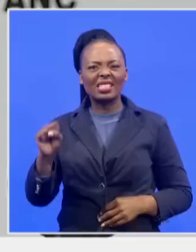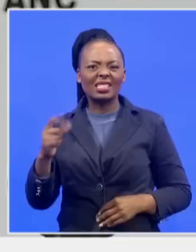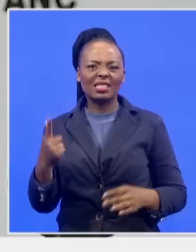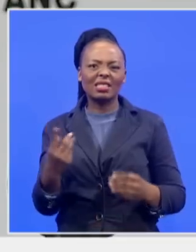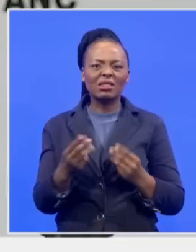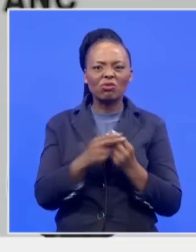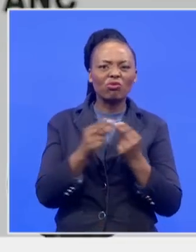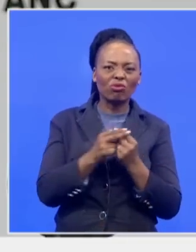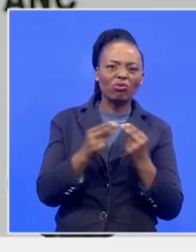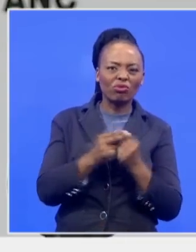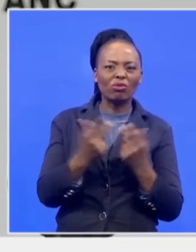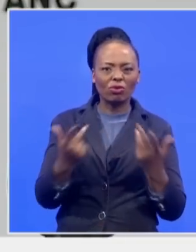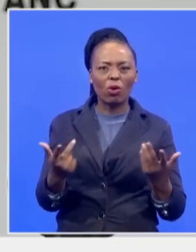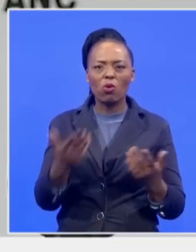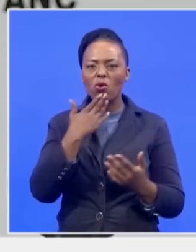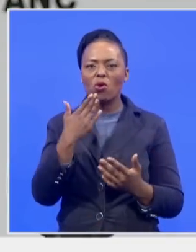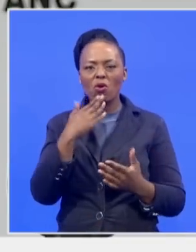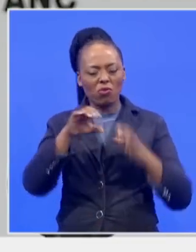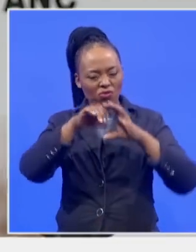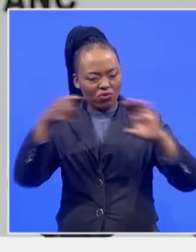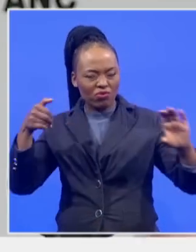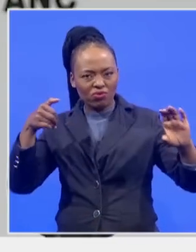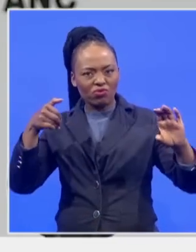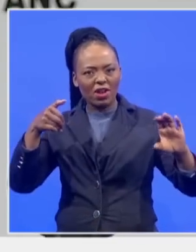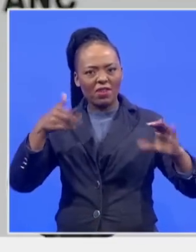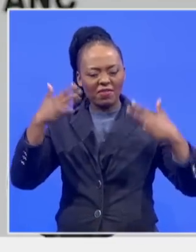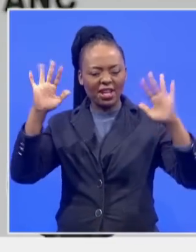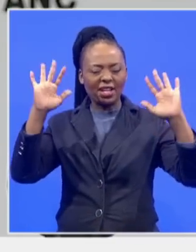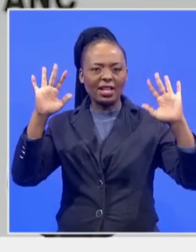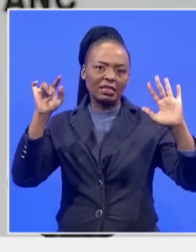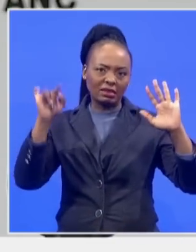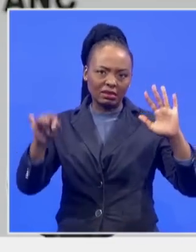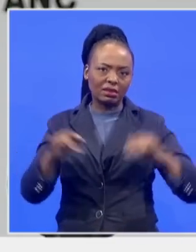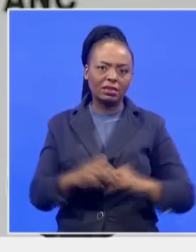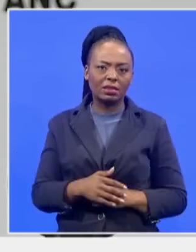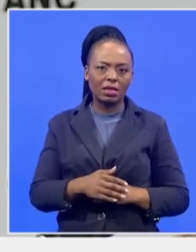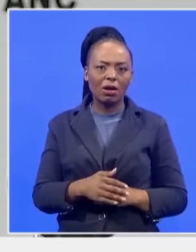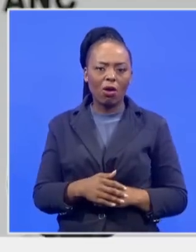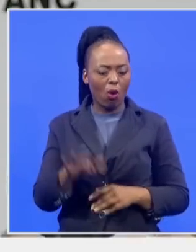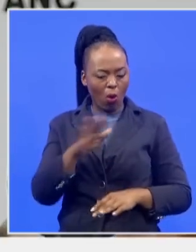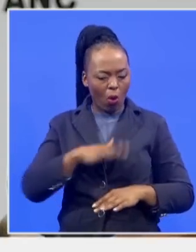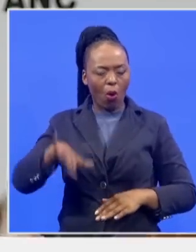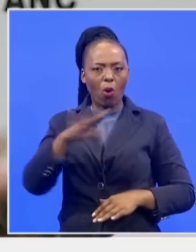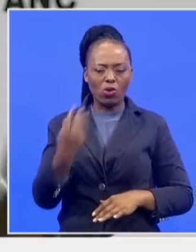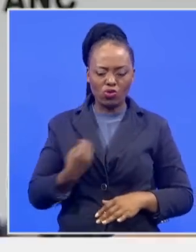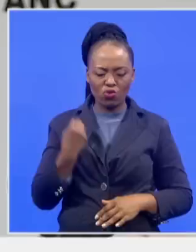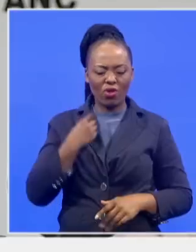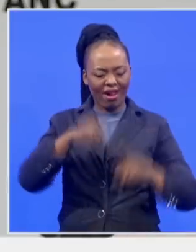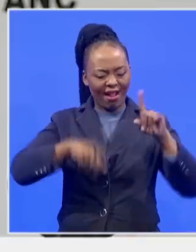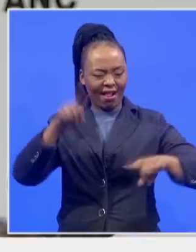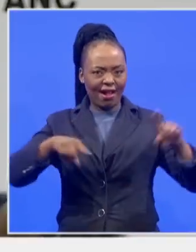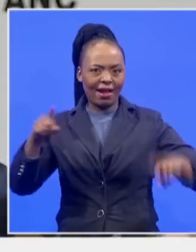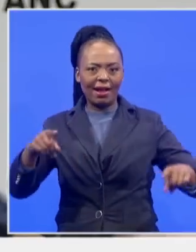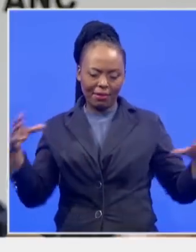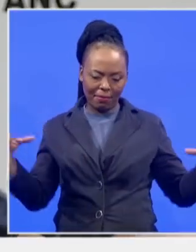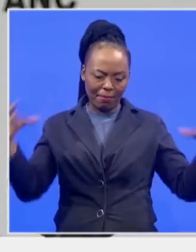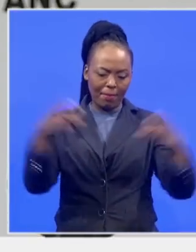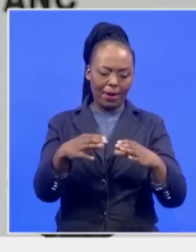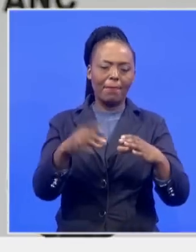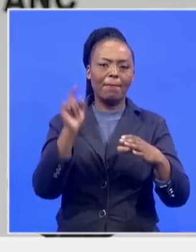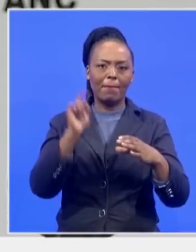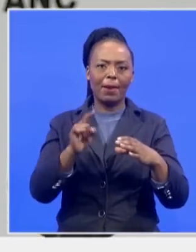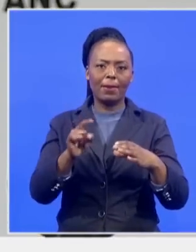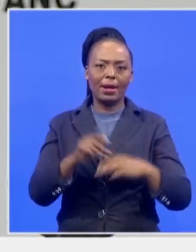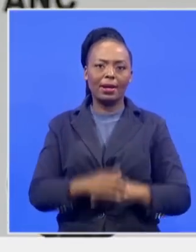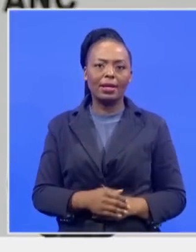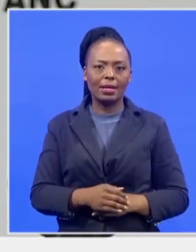them, which have graduated recently amongst them. And that also be reflective of the ground of the youth league